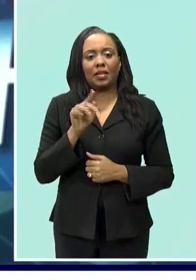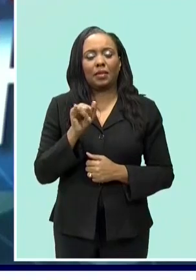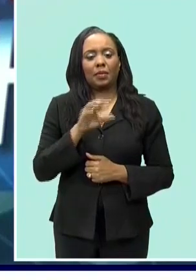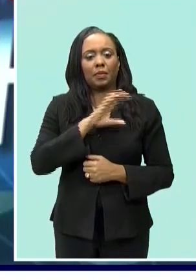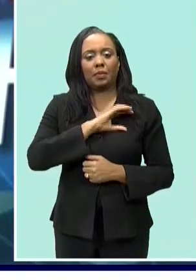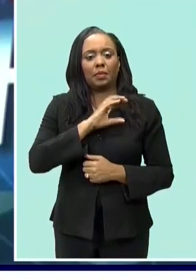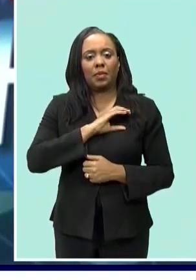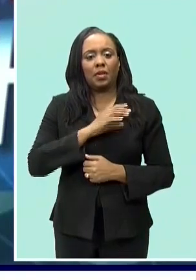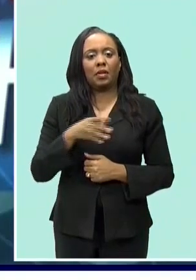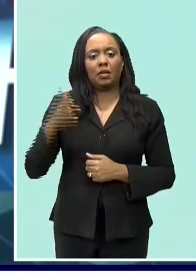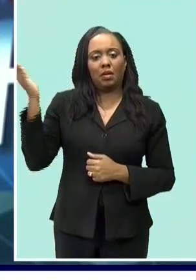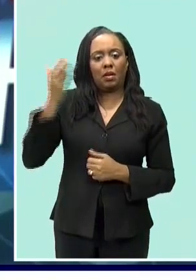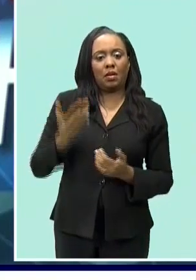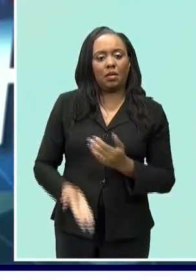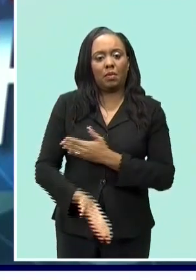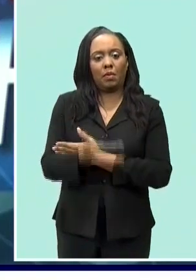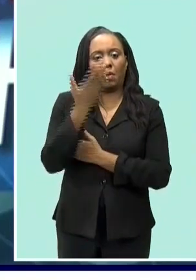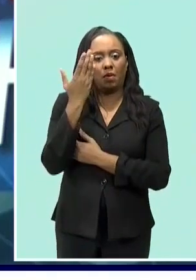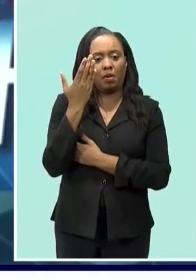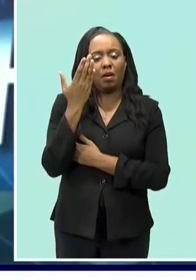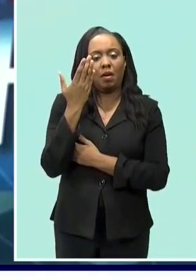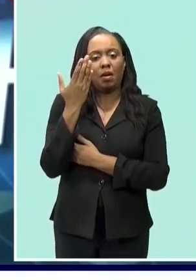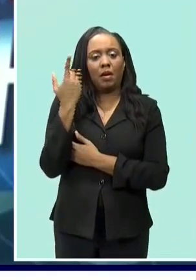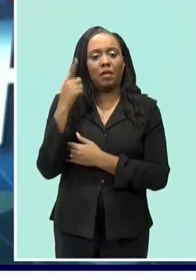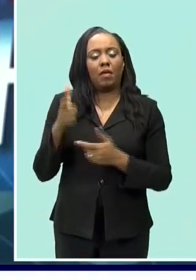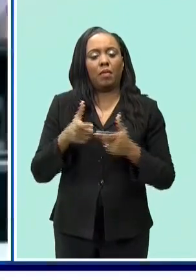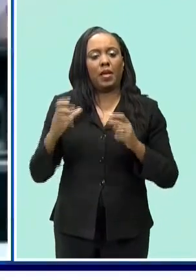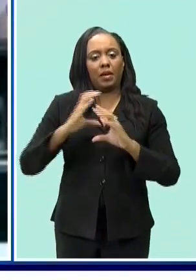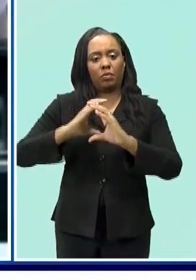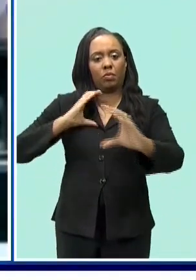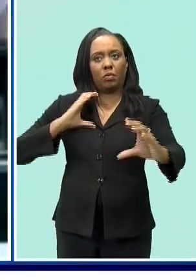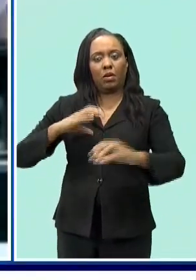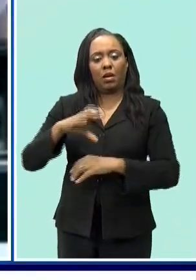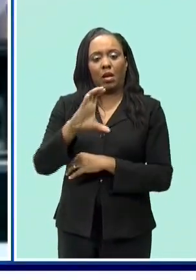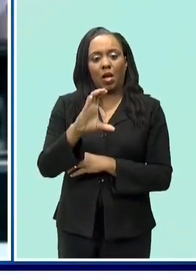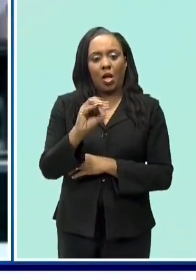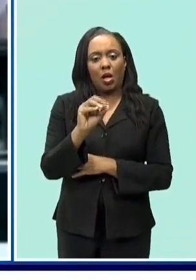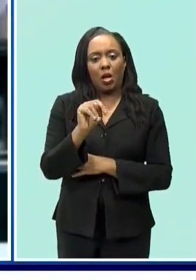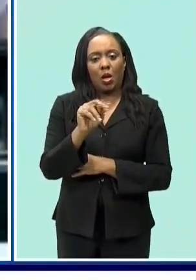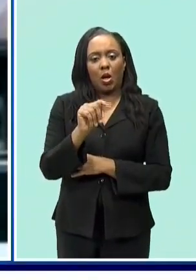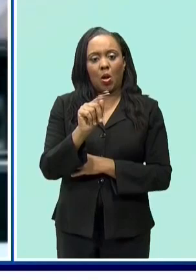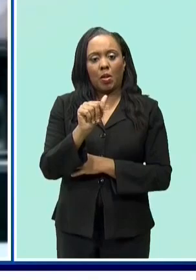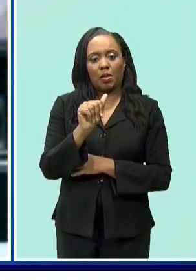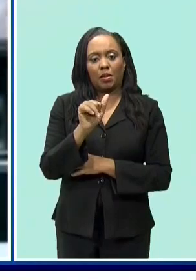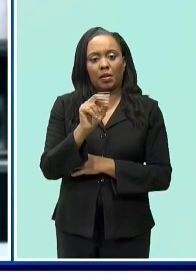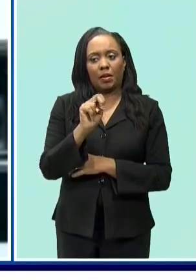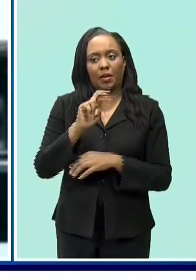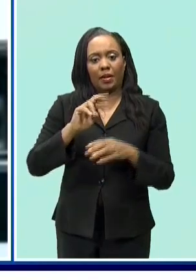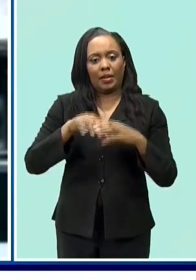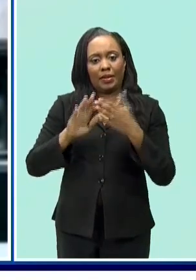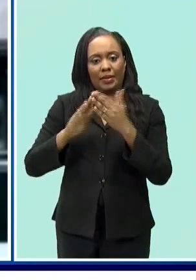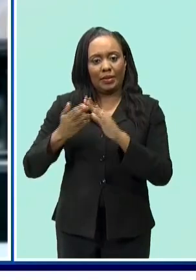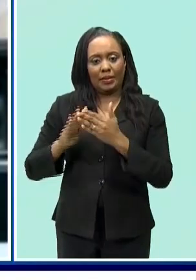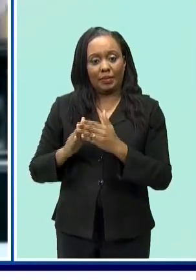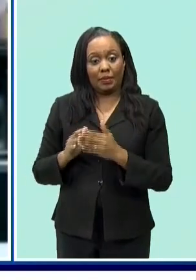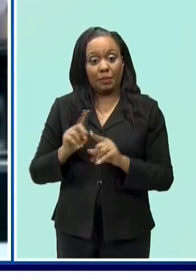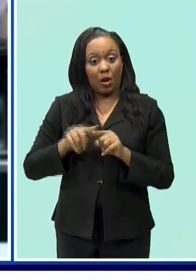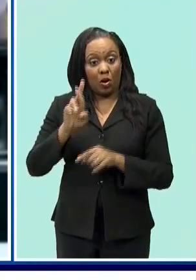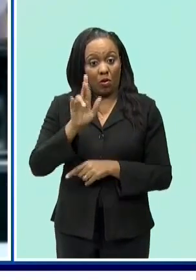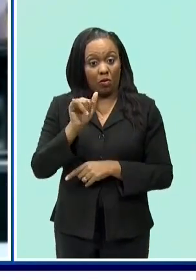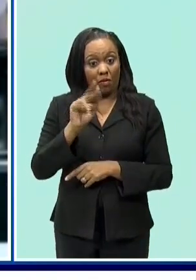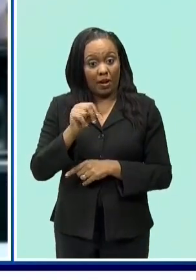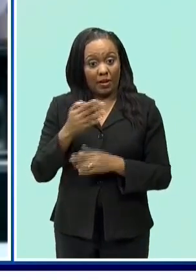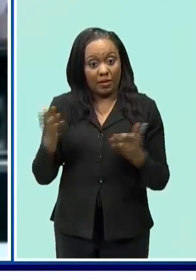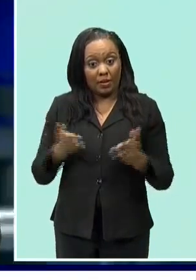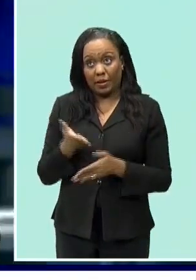retrofitted container for a police outpost in the city. Our Ryan Broom joins us live now with an update. Good evening, Ryan. Good evening, Lisa.